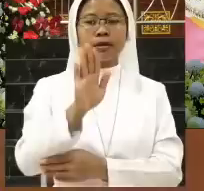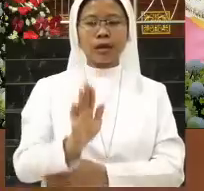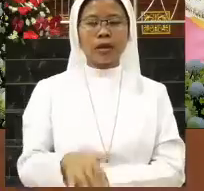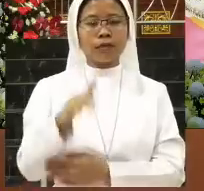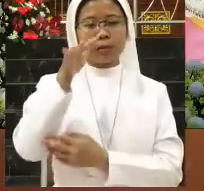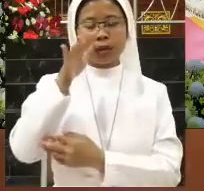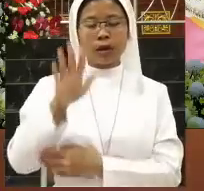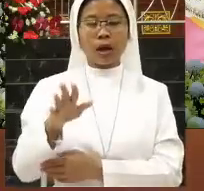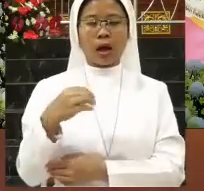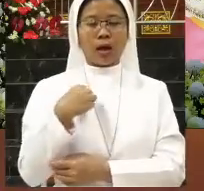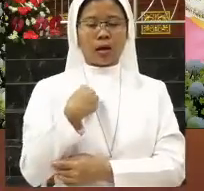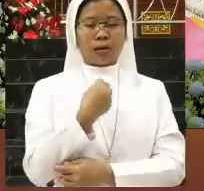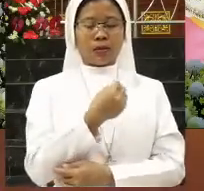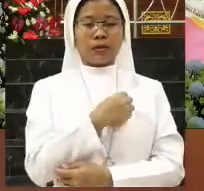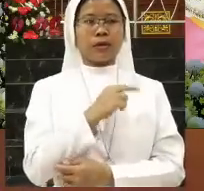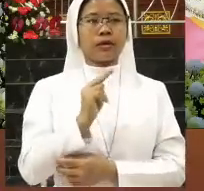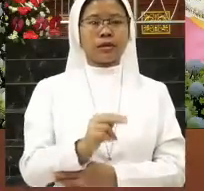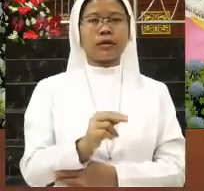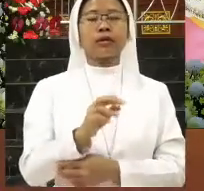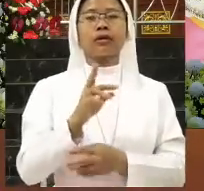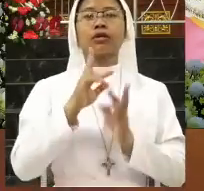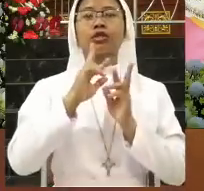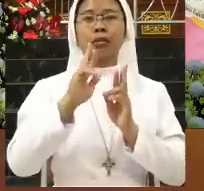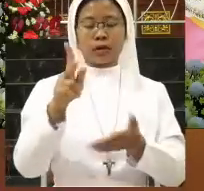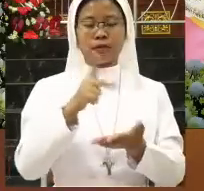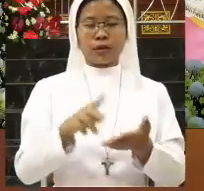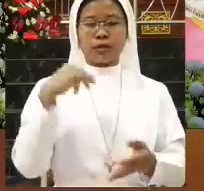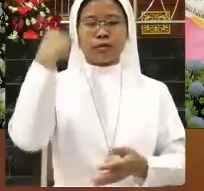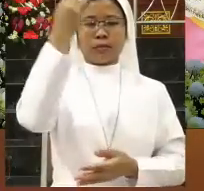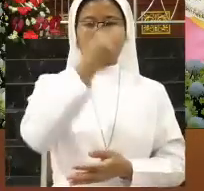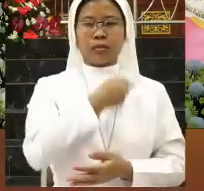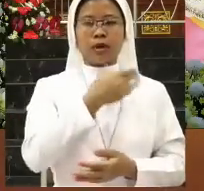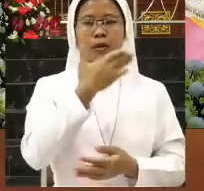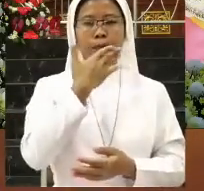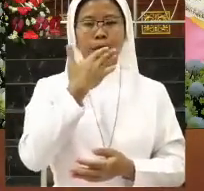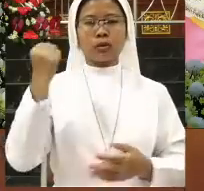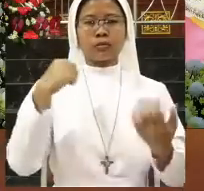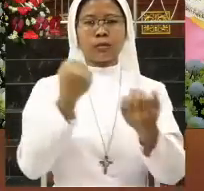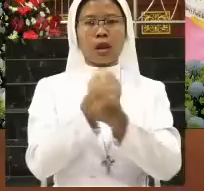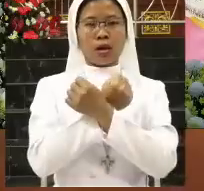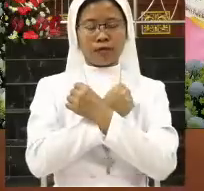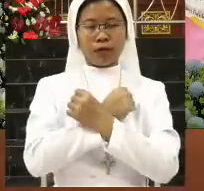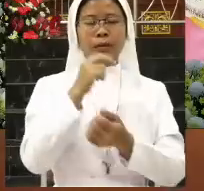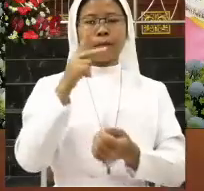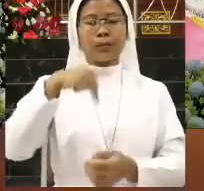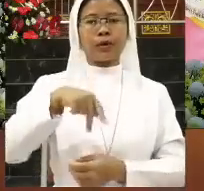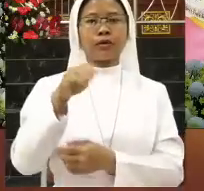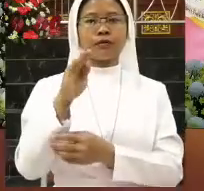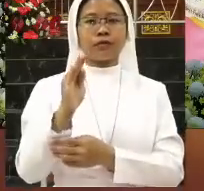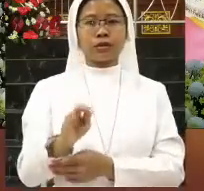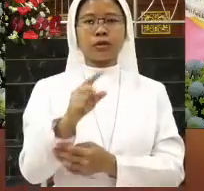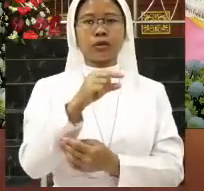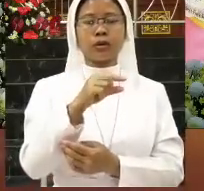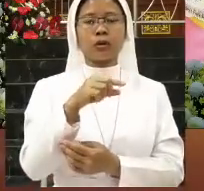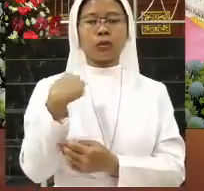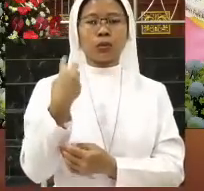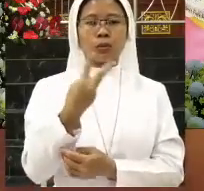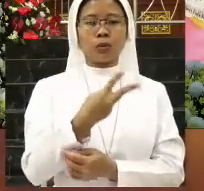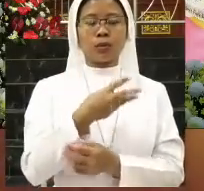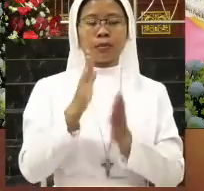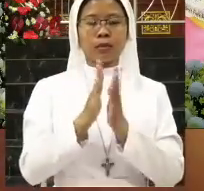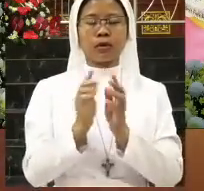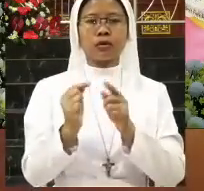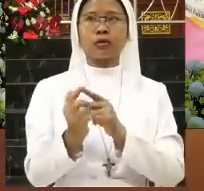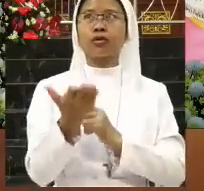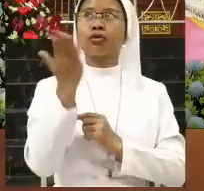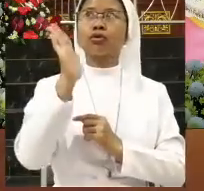forsake, so we will be blessed. O Virgin Mary, most beloved of Peñafrancia, thee we call. To